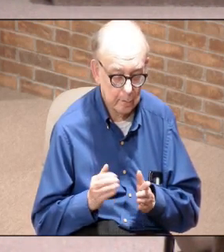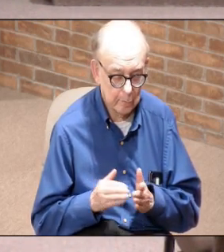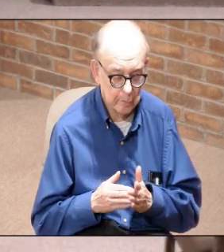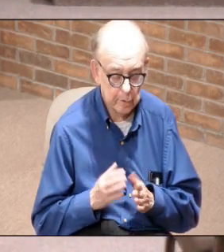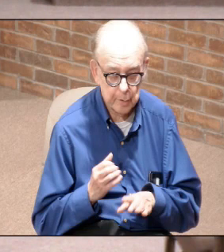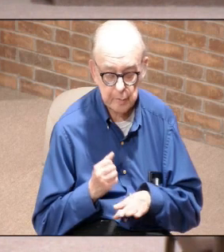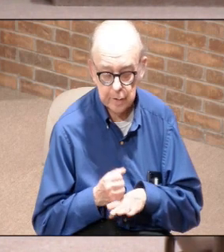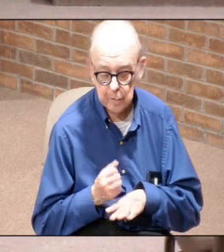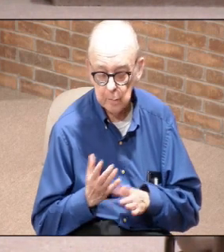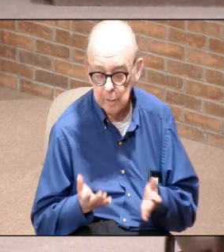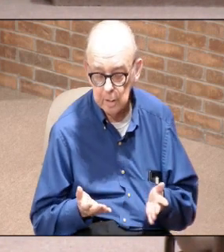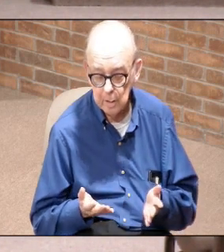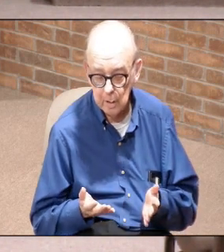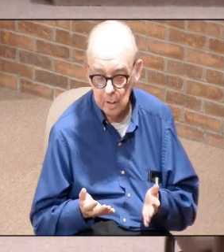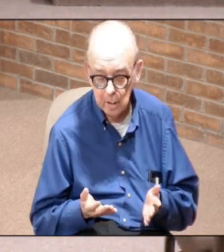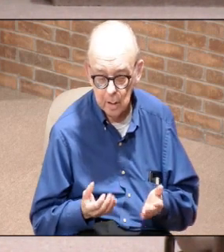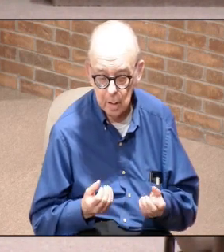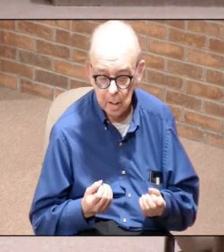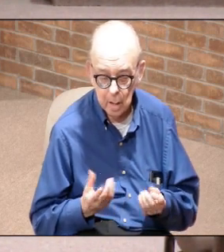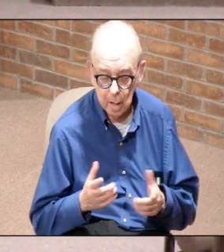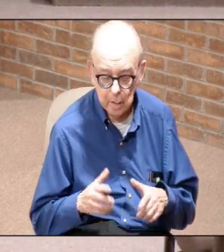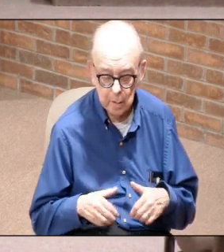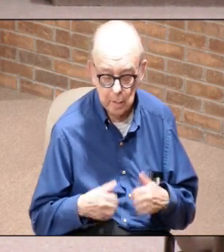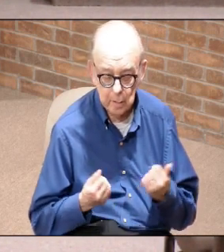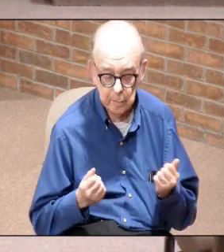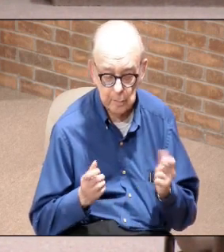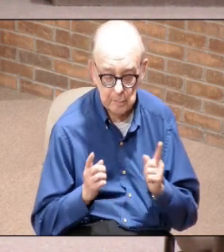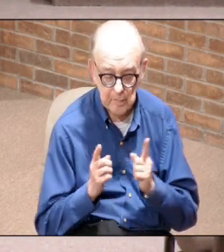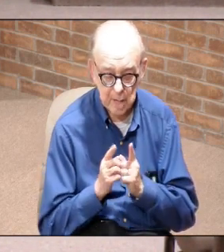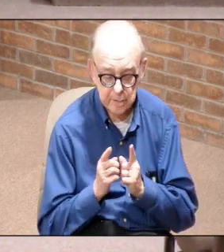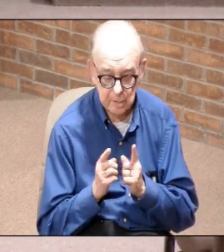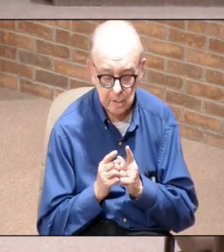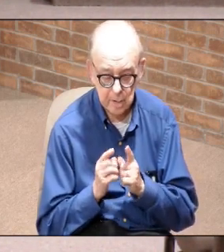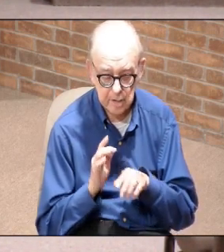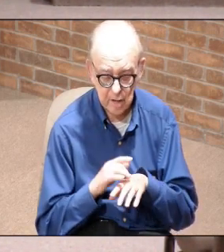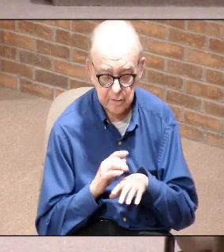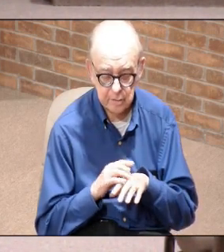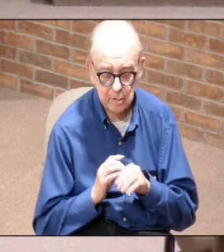on? How many lives you impacted down here.